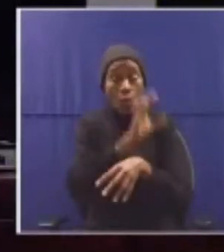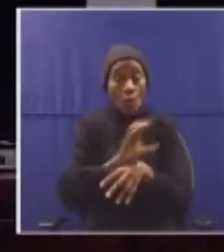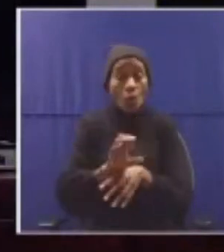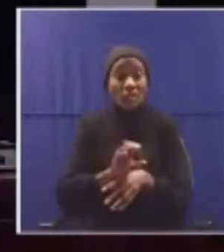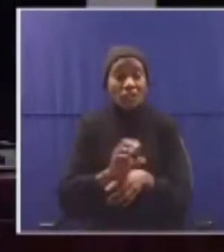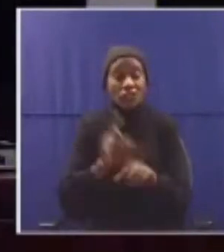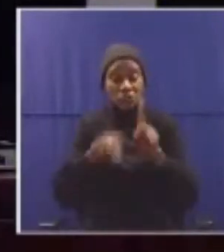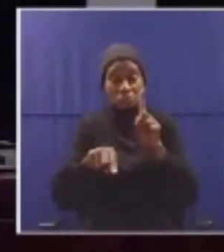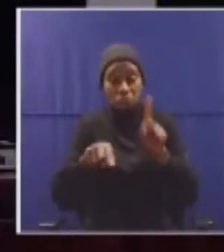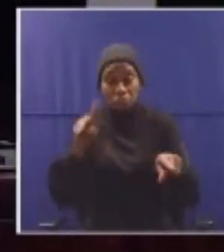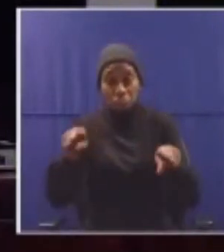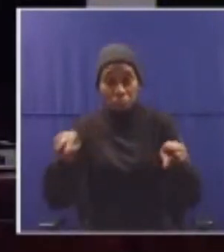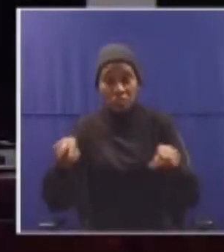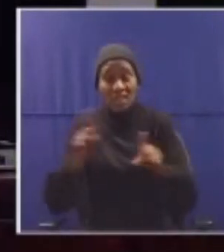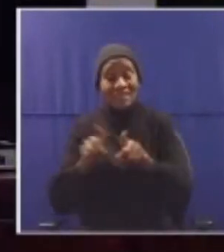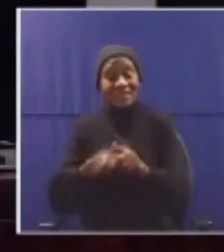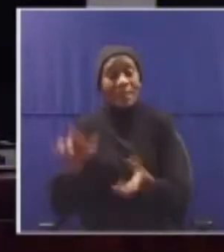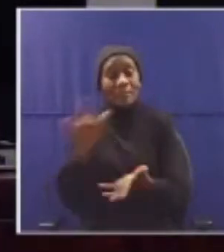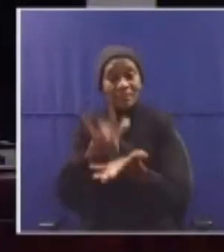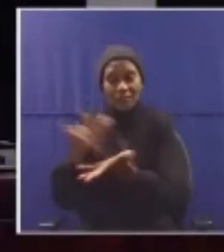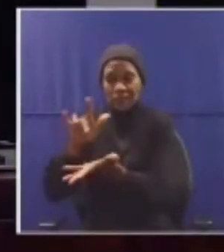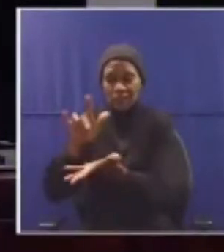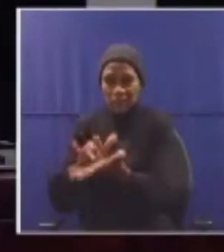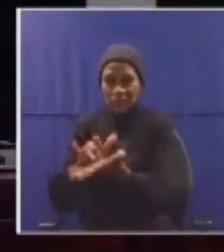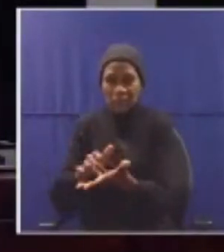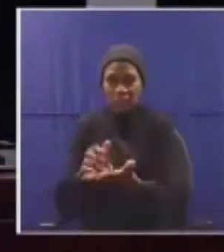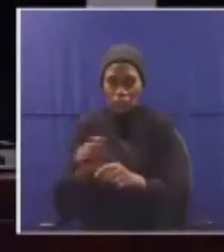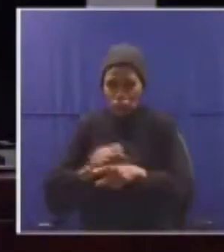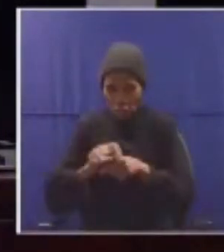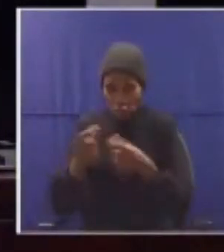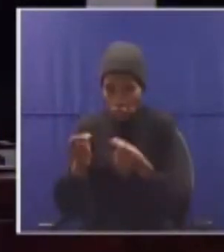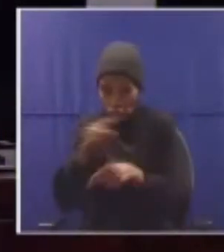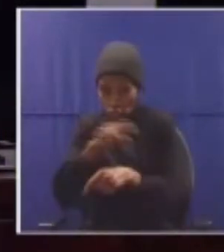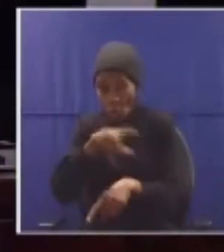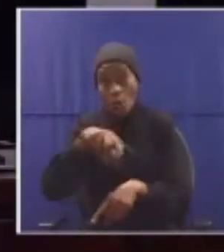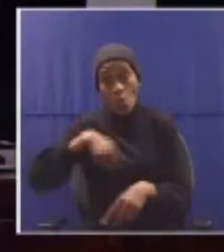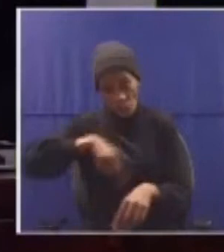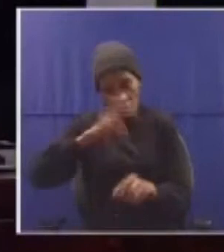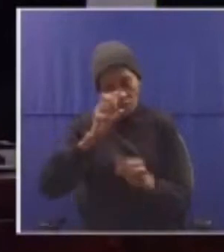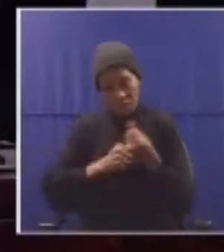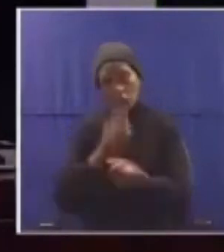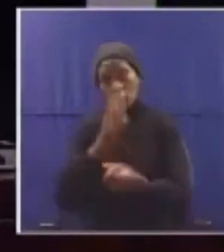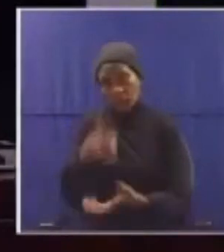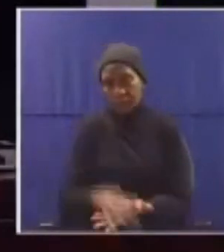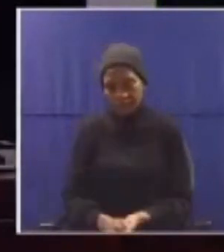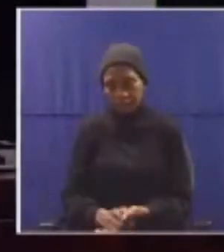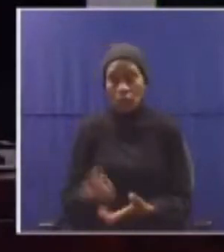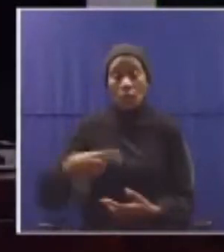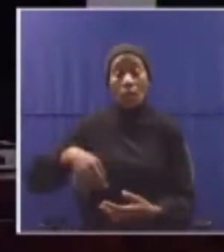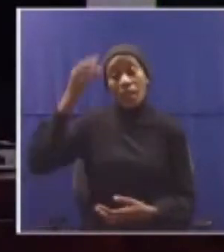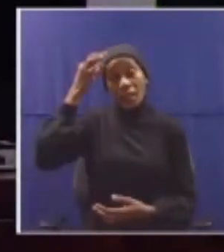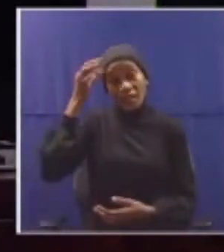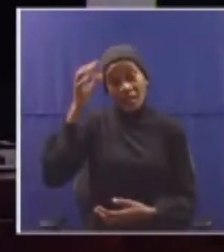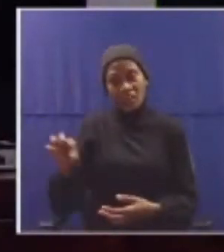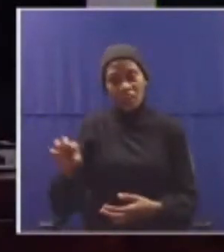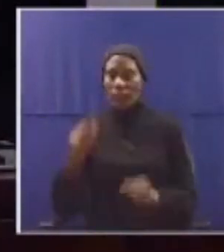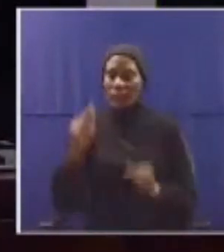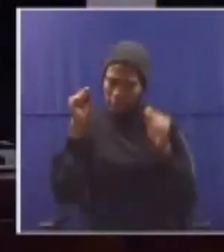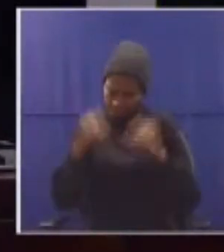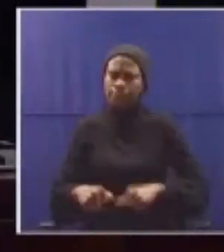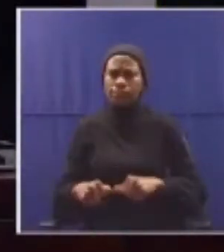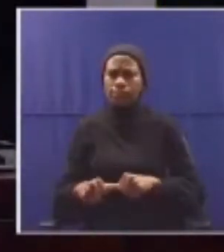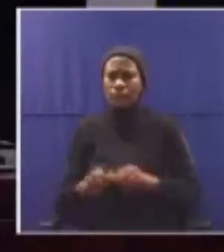other such centers of excellence. Honorable Speaker, the government is indeed